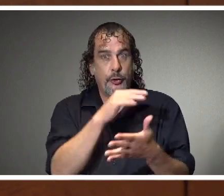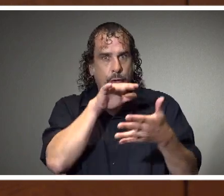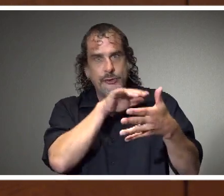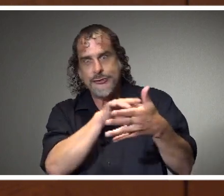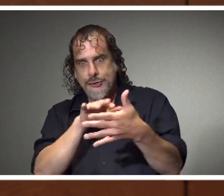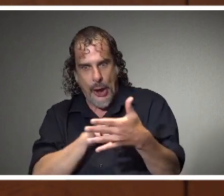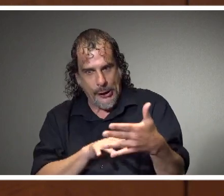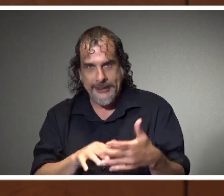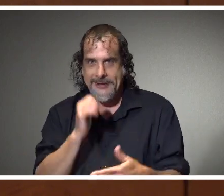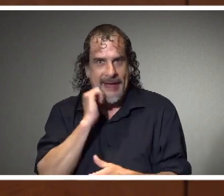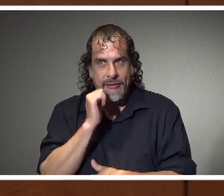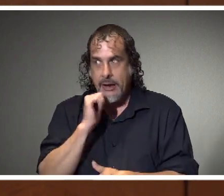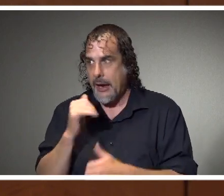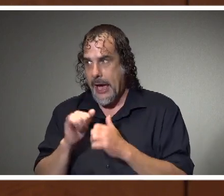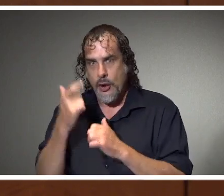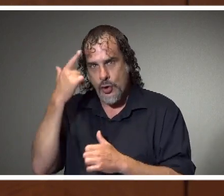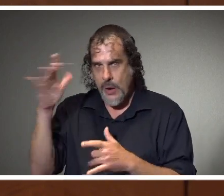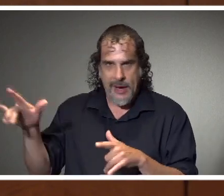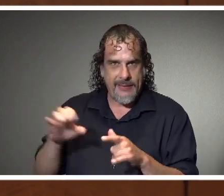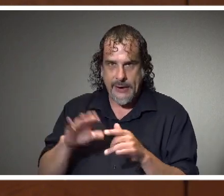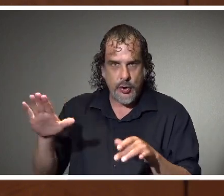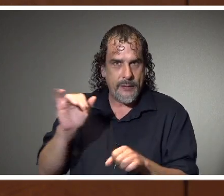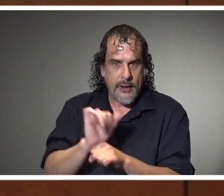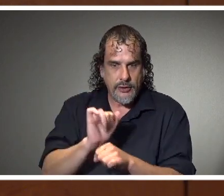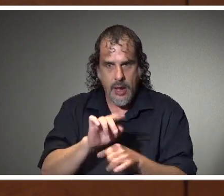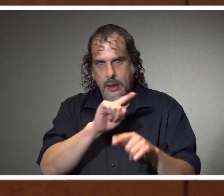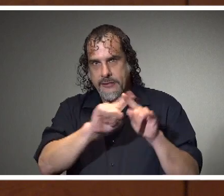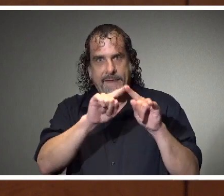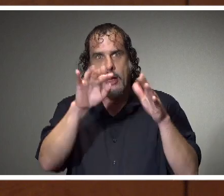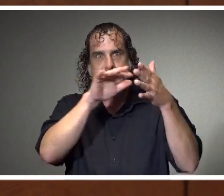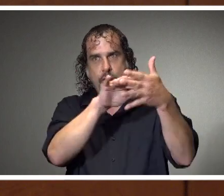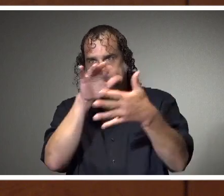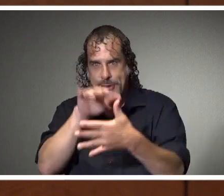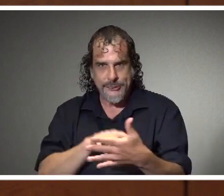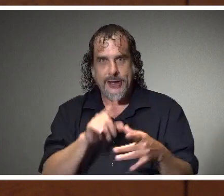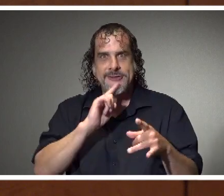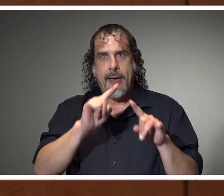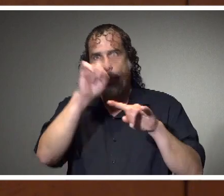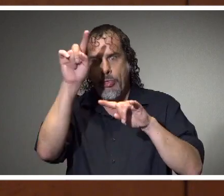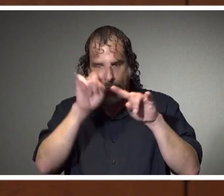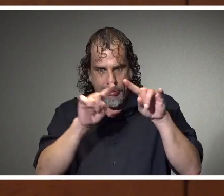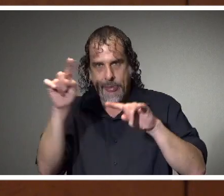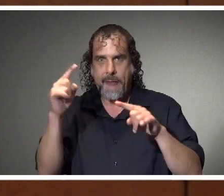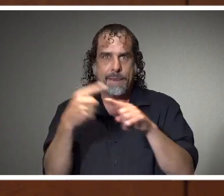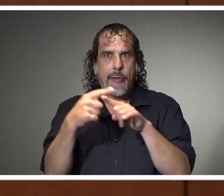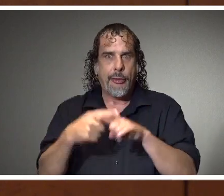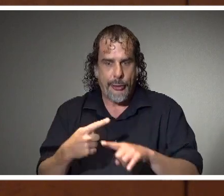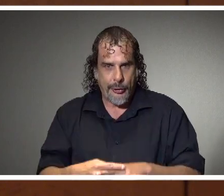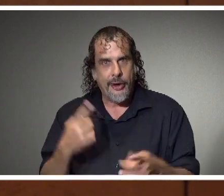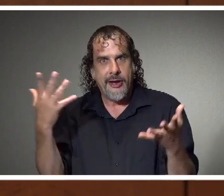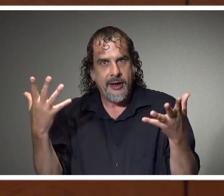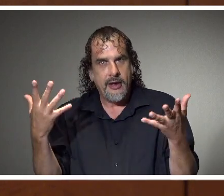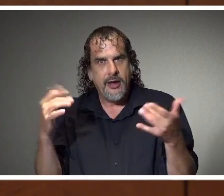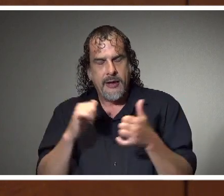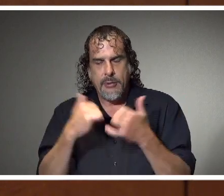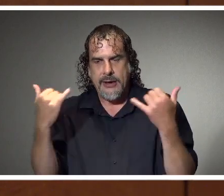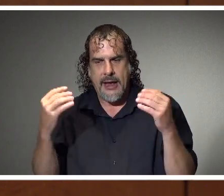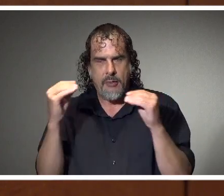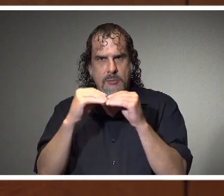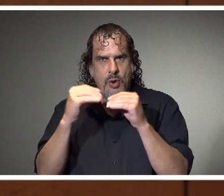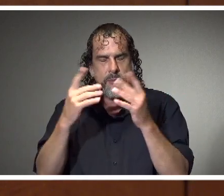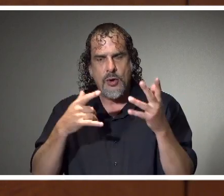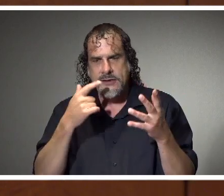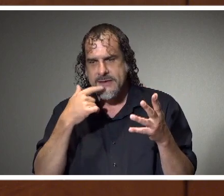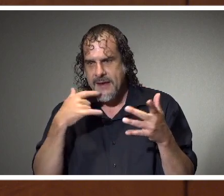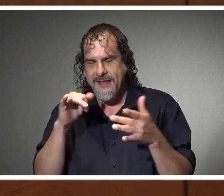and them do their jobs in looking at all these new studies that say these various things, but now there are more and more studies coming out that are suggesting that the